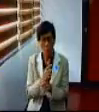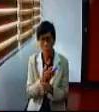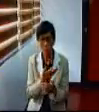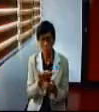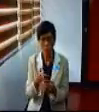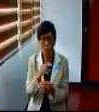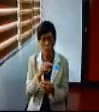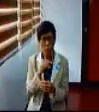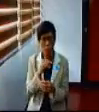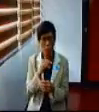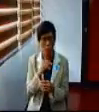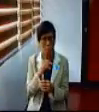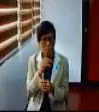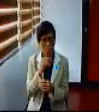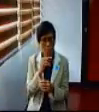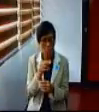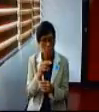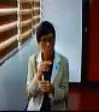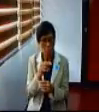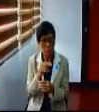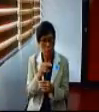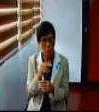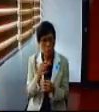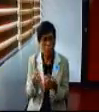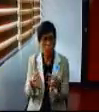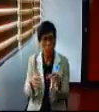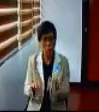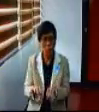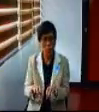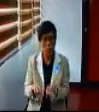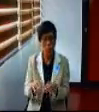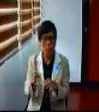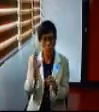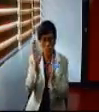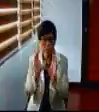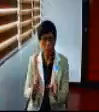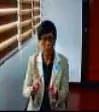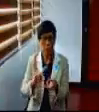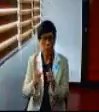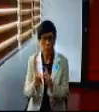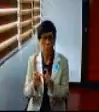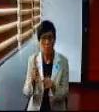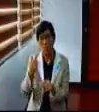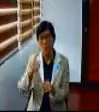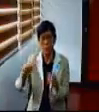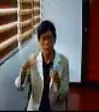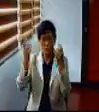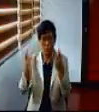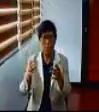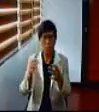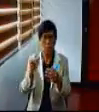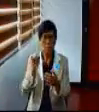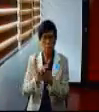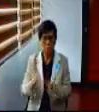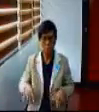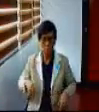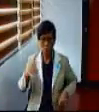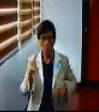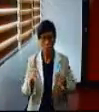contributing to climate change, or that they are not causing climate change or any harms that contribute to climate